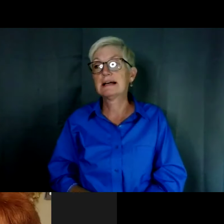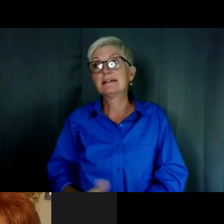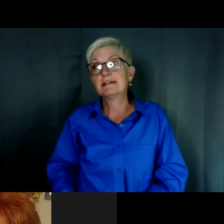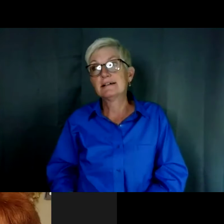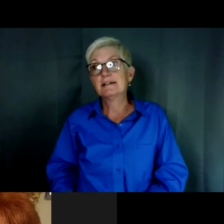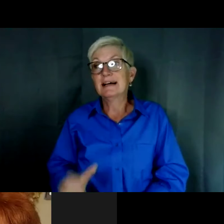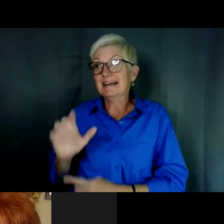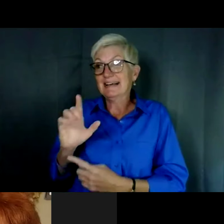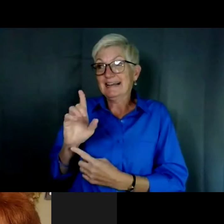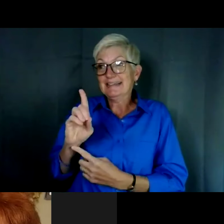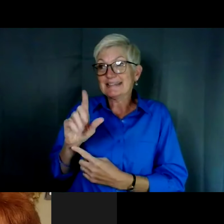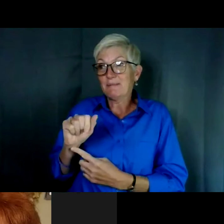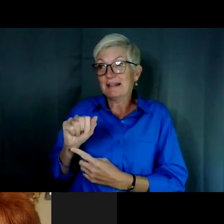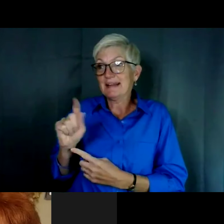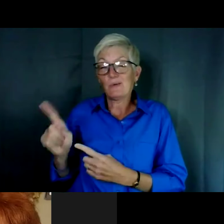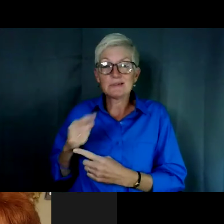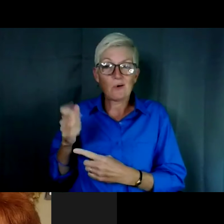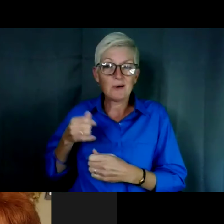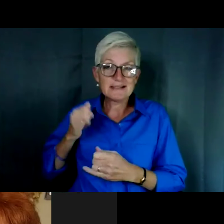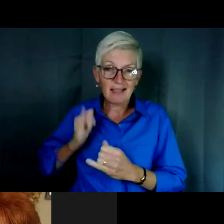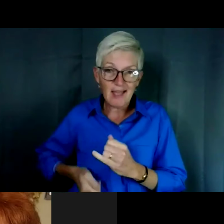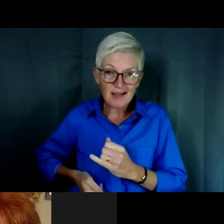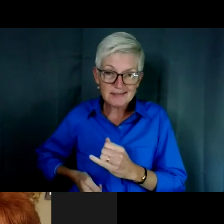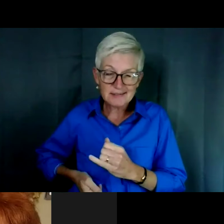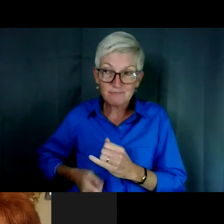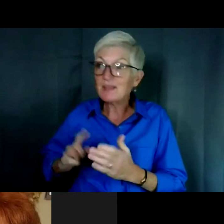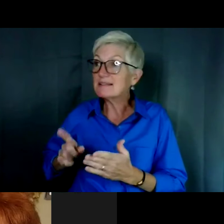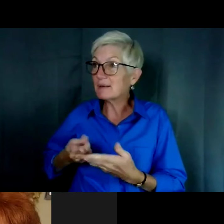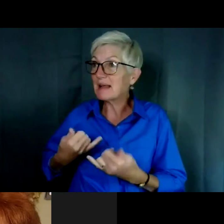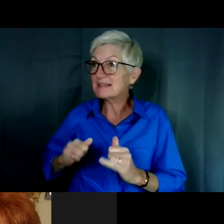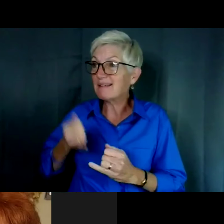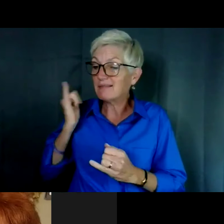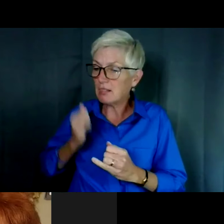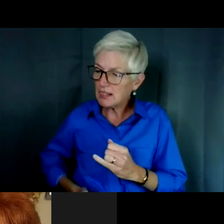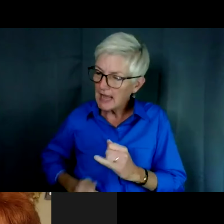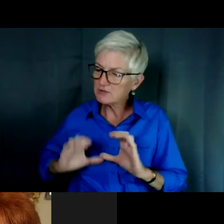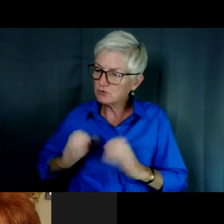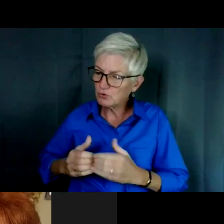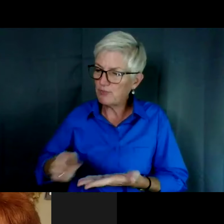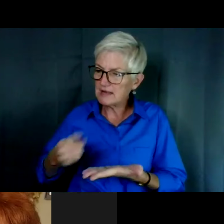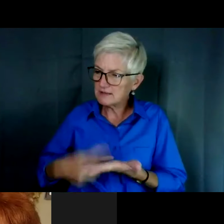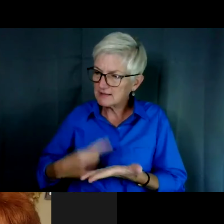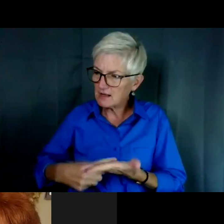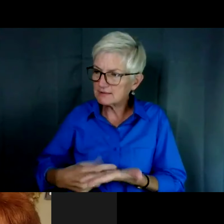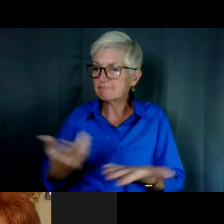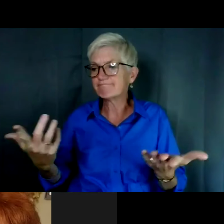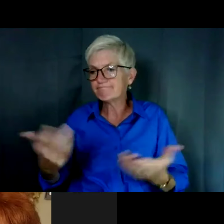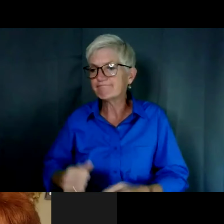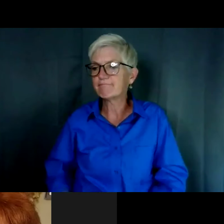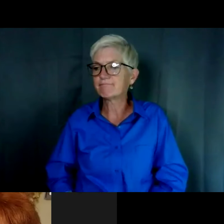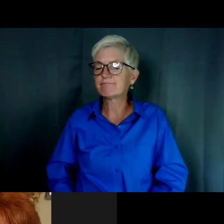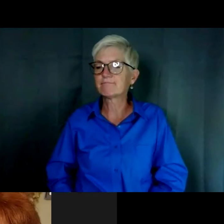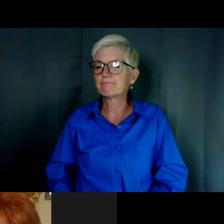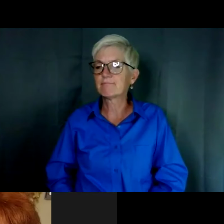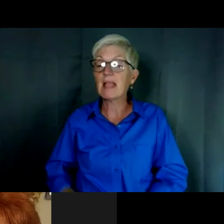disability was always the last, and sometimes still is, the last group that is discussed. And so as an advocate,